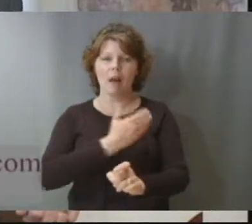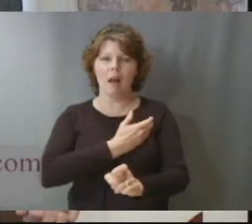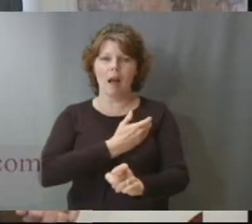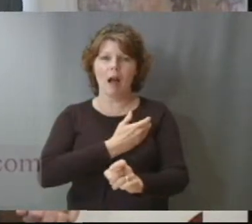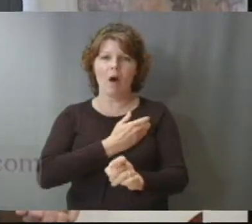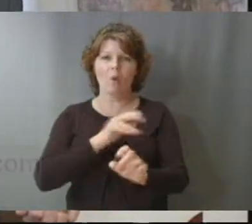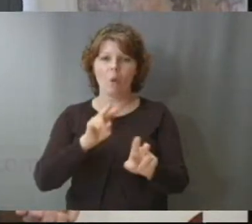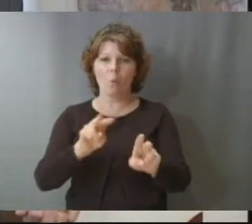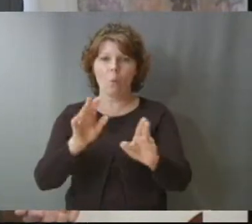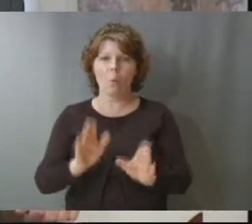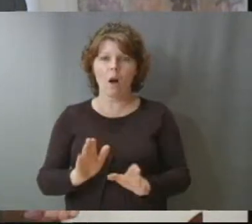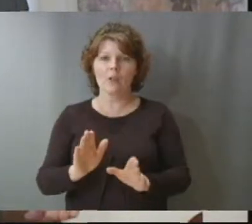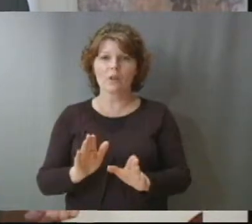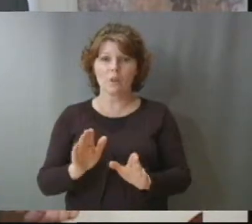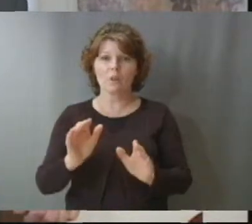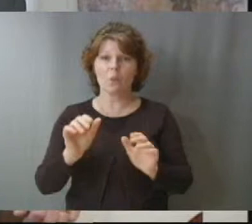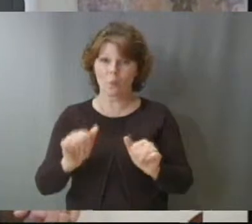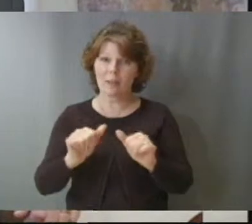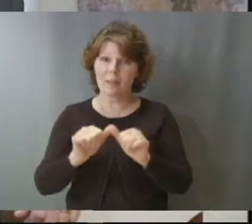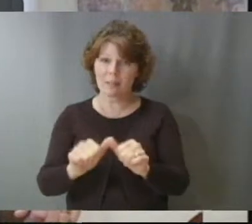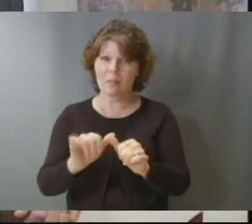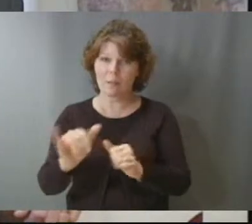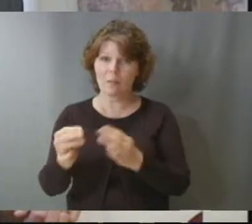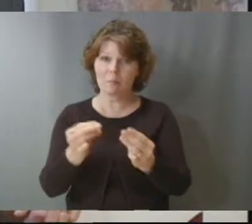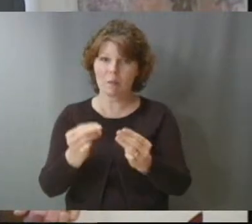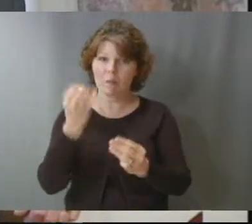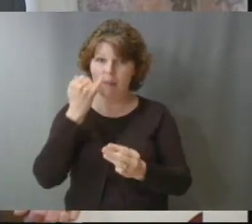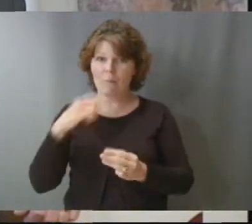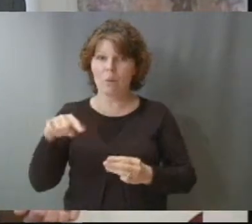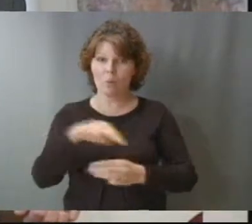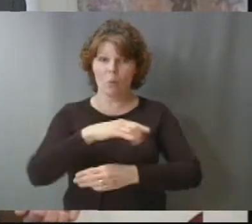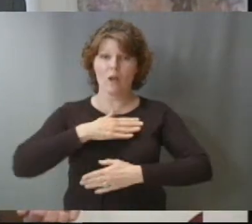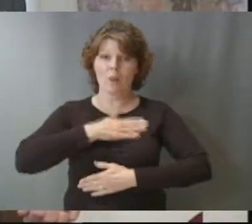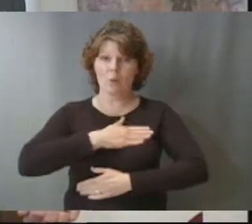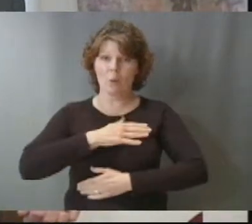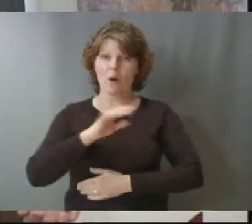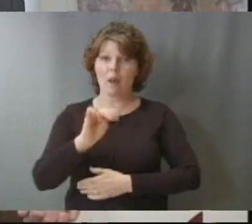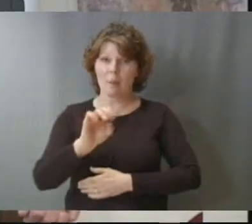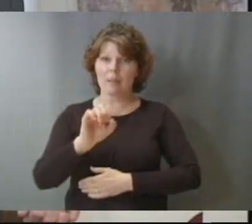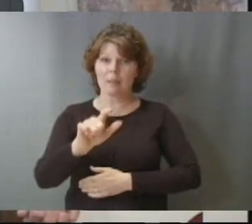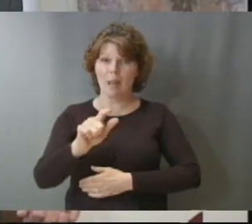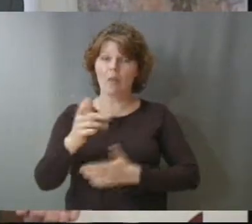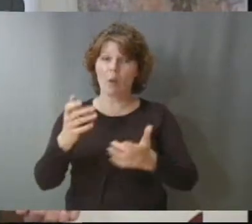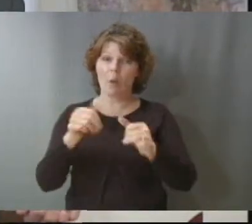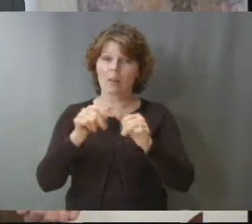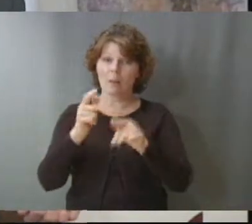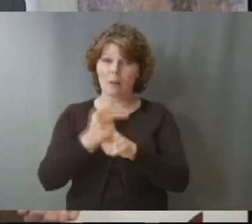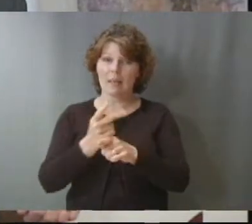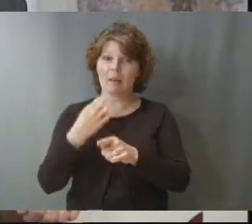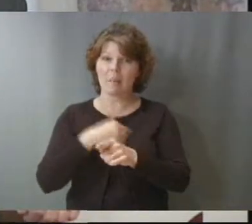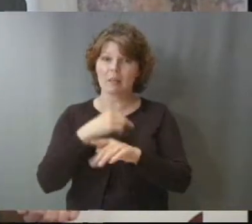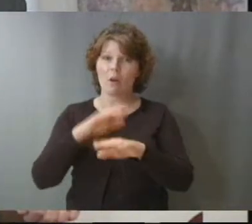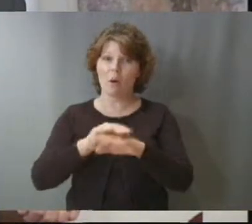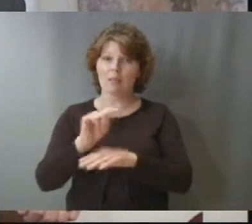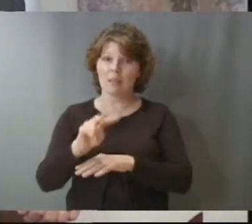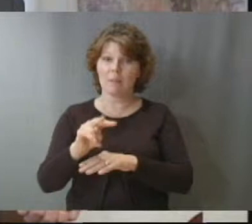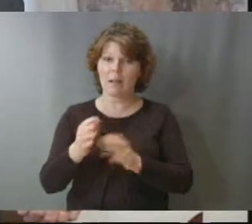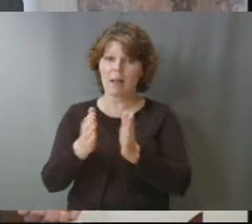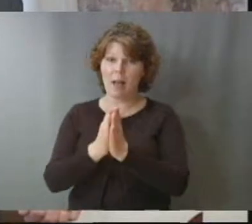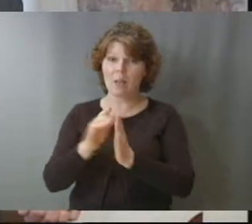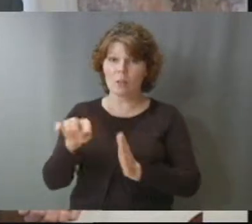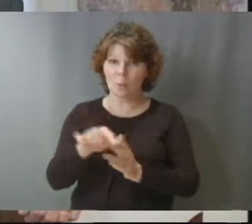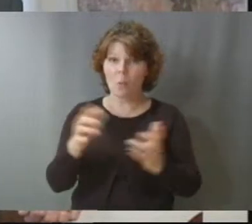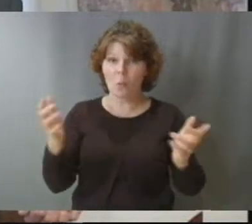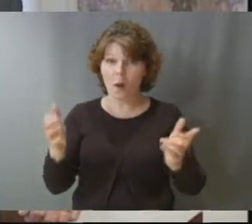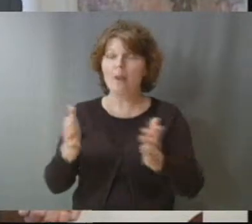ministry. If you enjoy Main Street Living and wish to help us keep it on the air, we ask that you pray for us